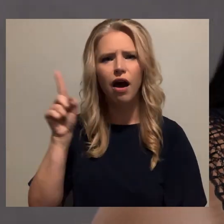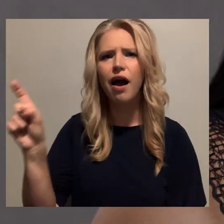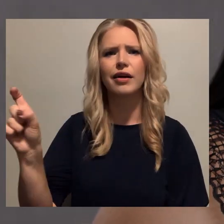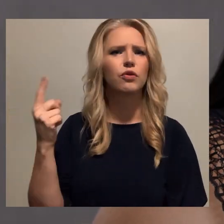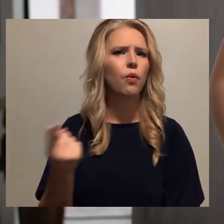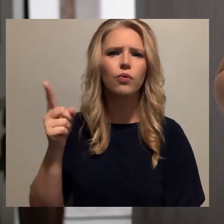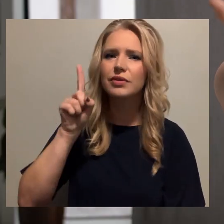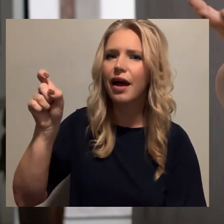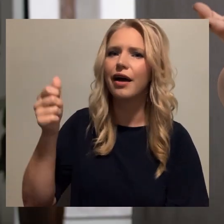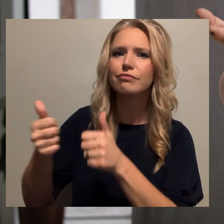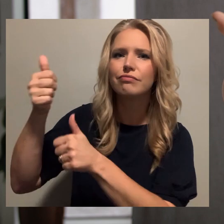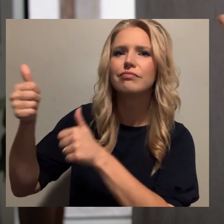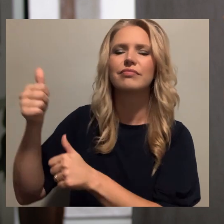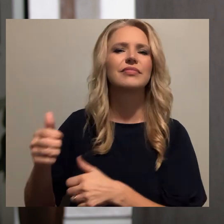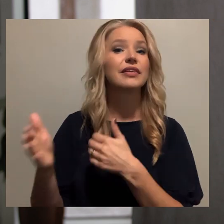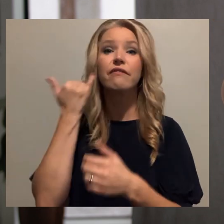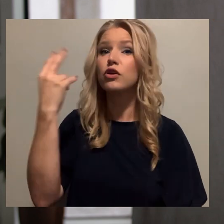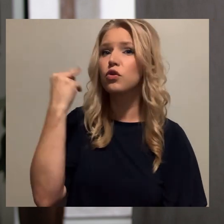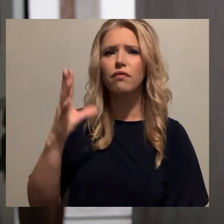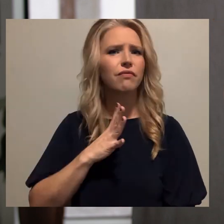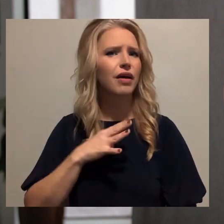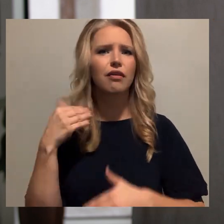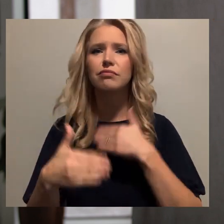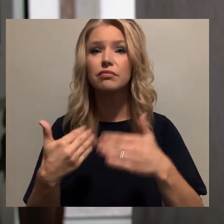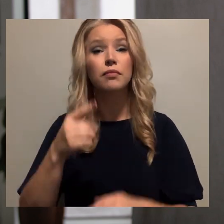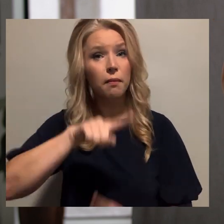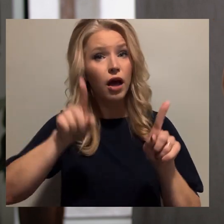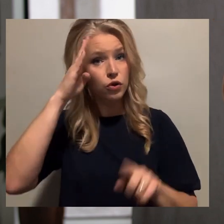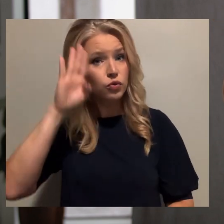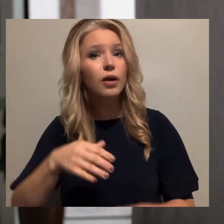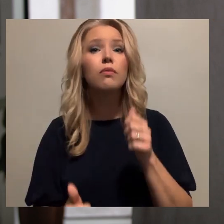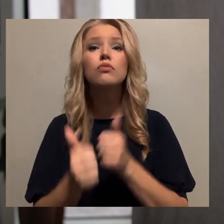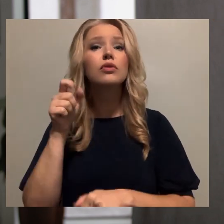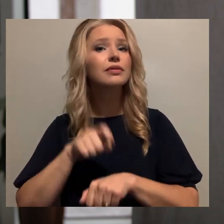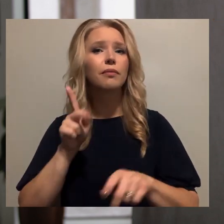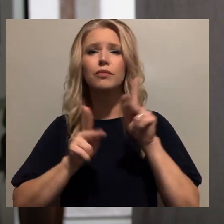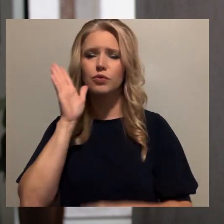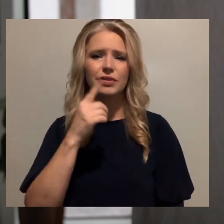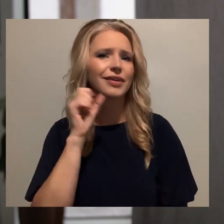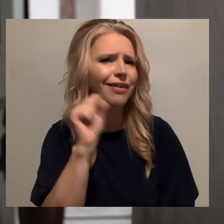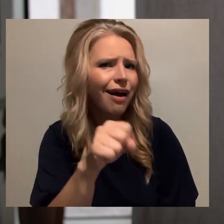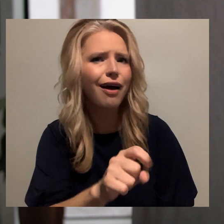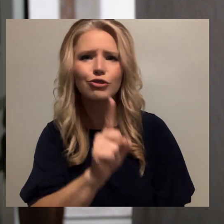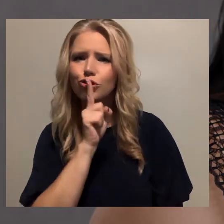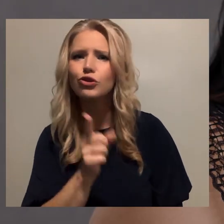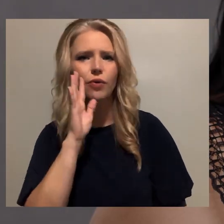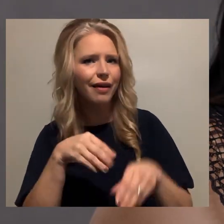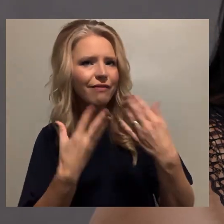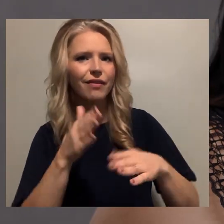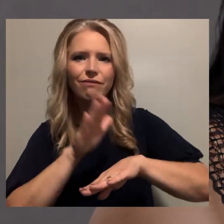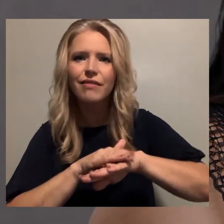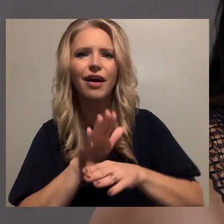in the same place. People usually say yes. People want to be flattered and go, oh, you're asking me for advice, like that's so nice, and we're